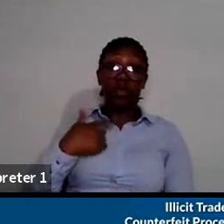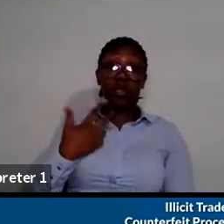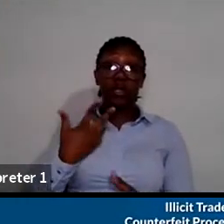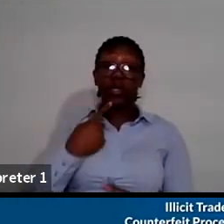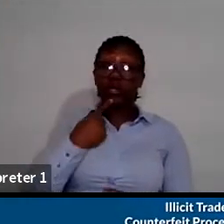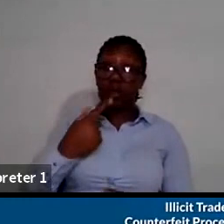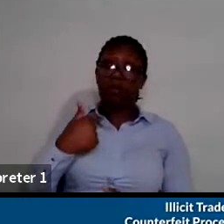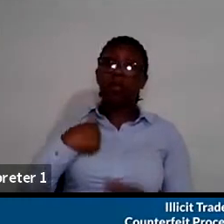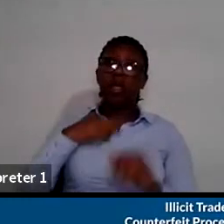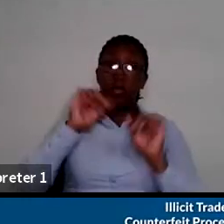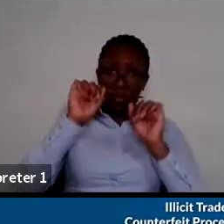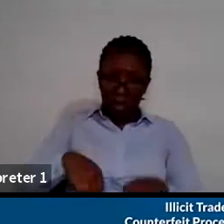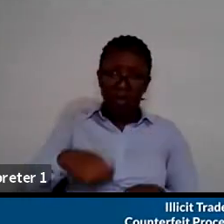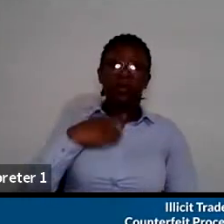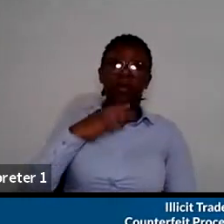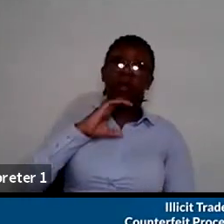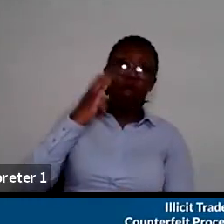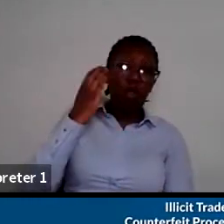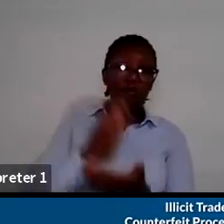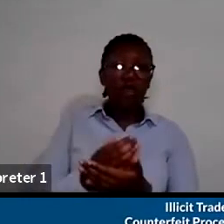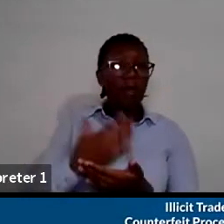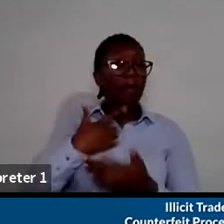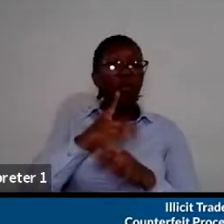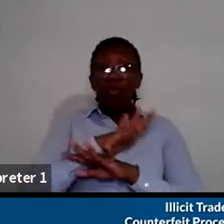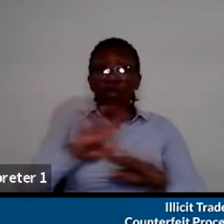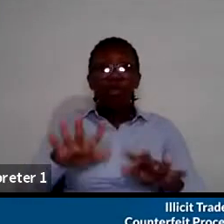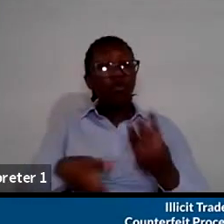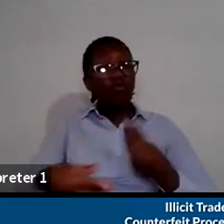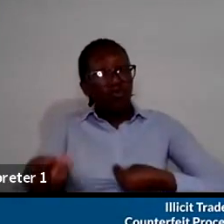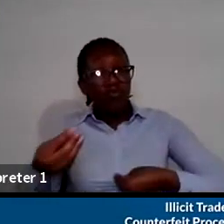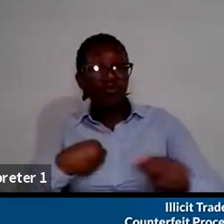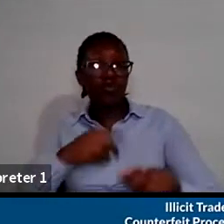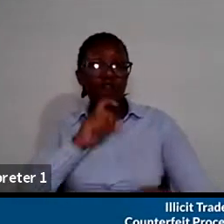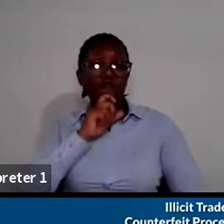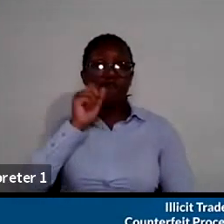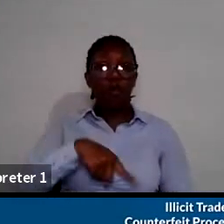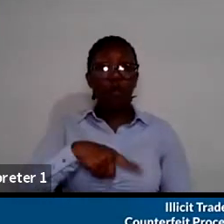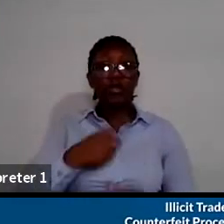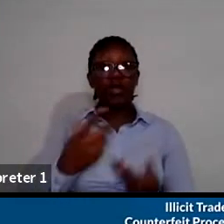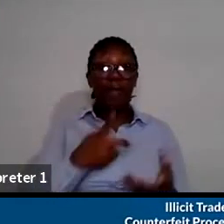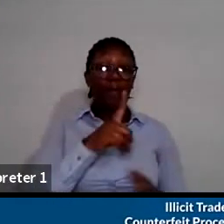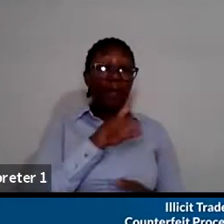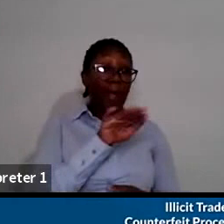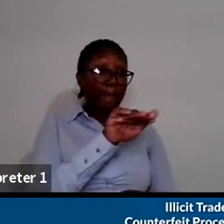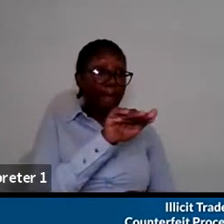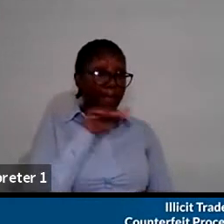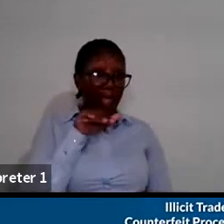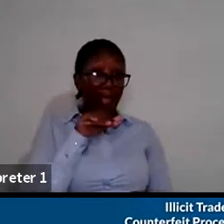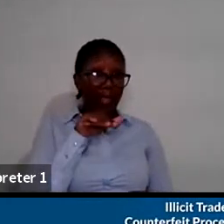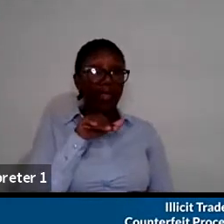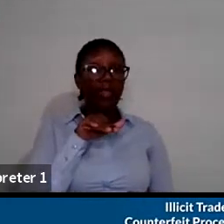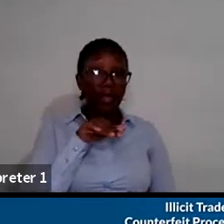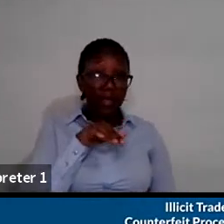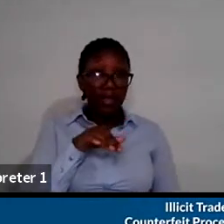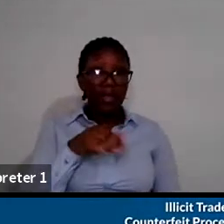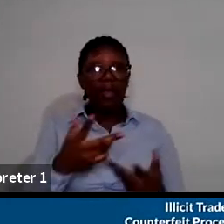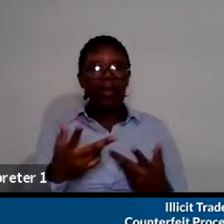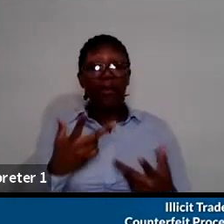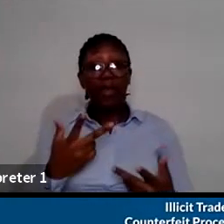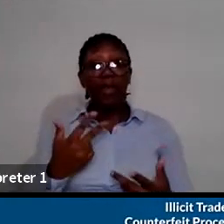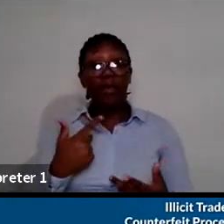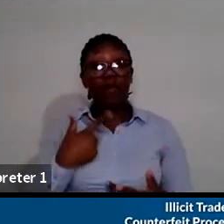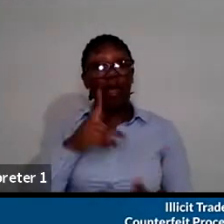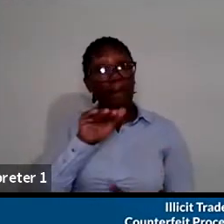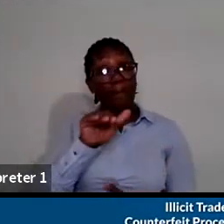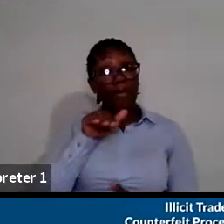confirm that they don't trade in counterfeit goods? From a banking point, if the question is raised, banks